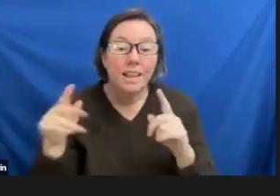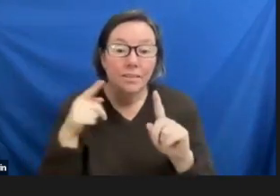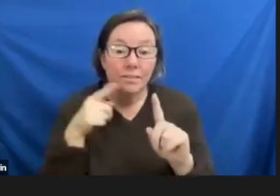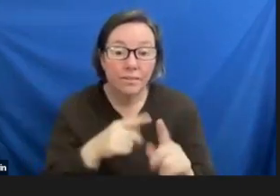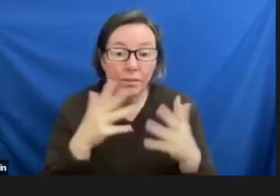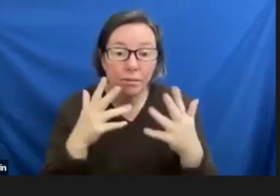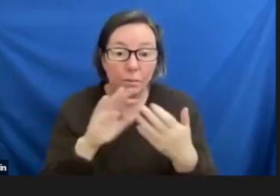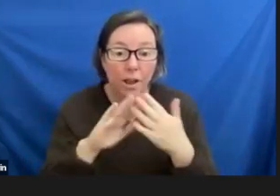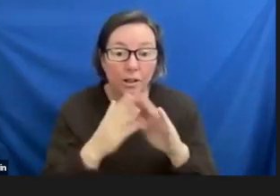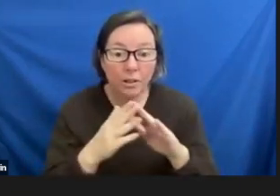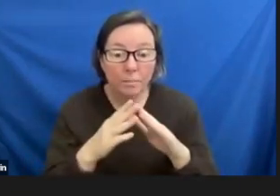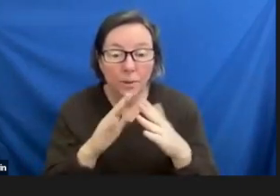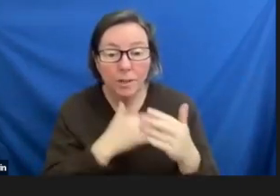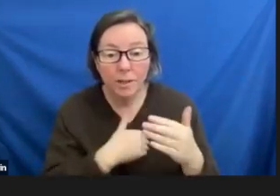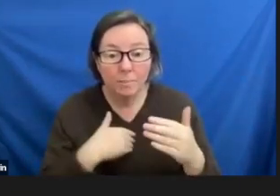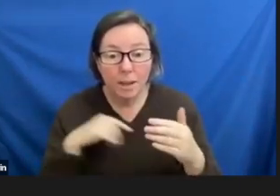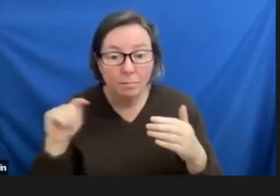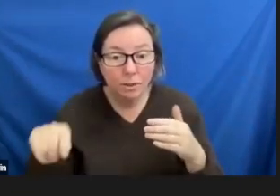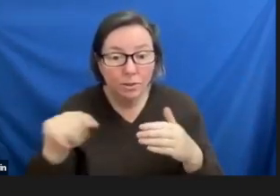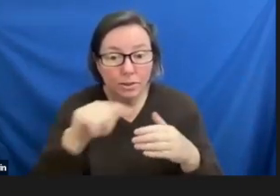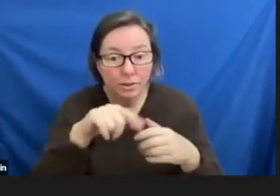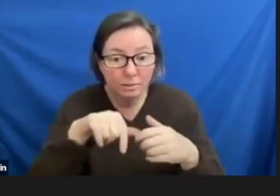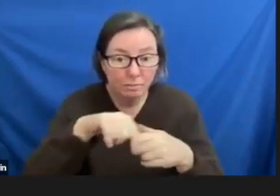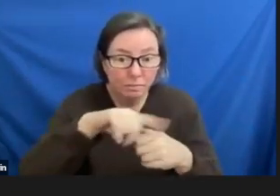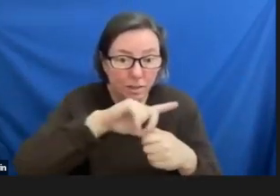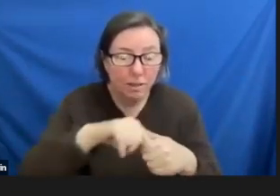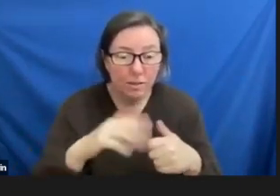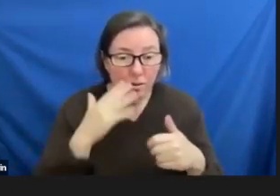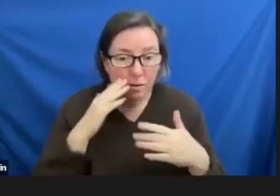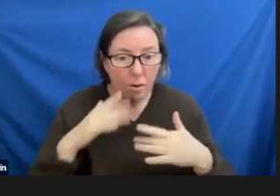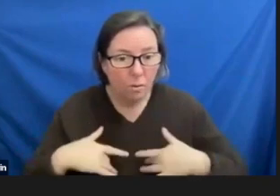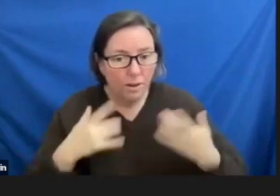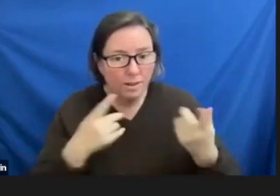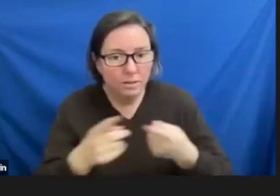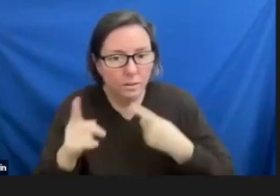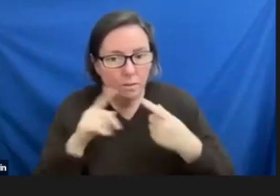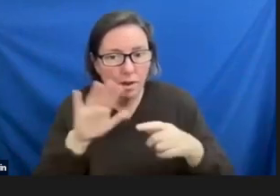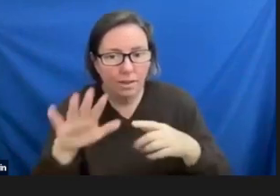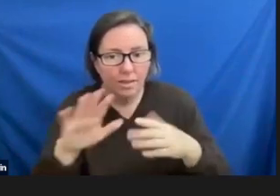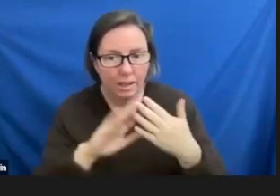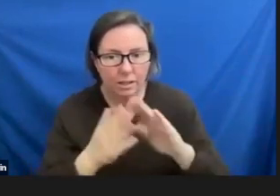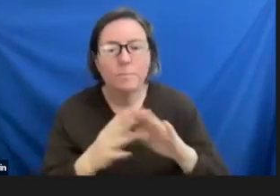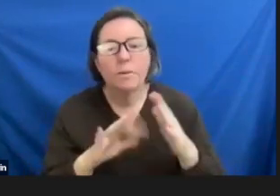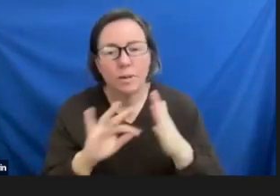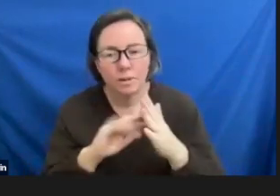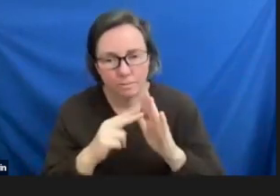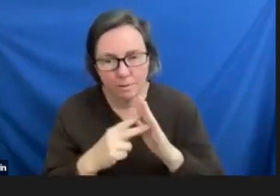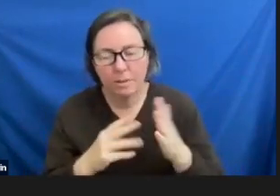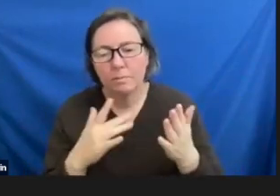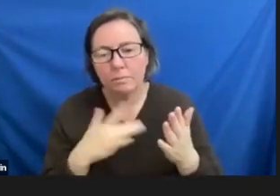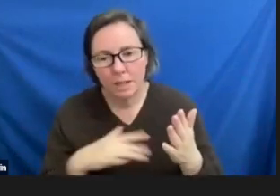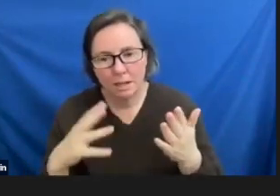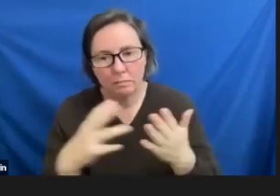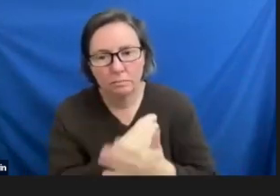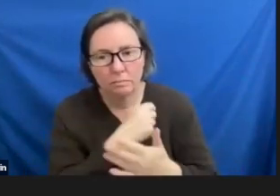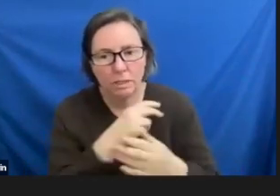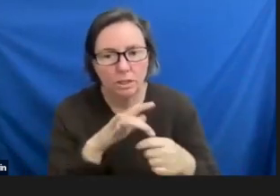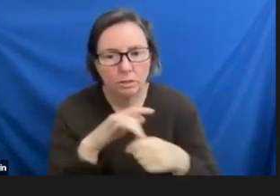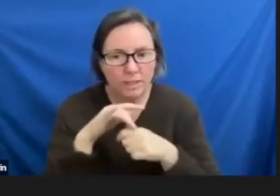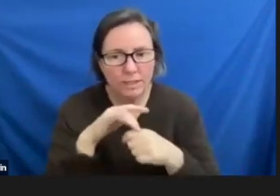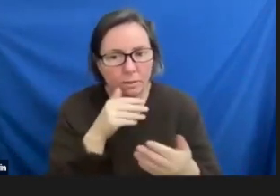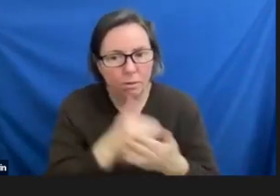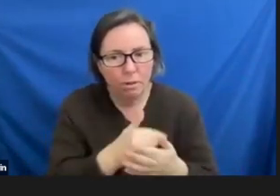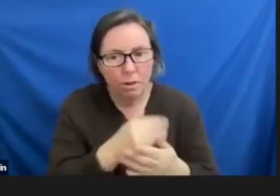members knowing what's going on in their community, they're more ample to utilize the resources that are right in their community instead of traveling out